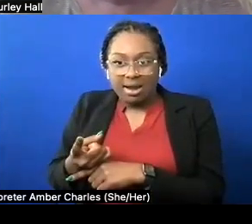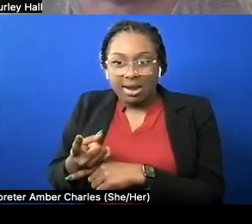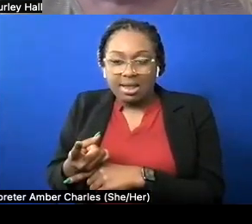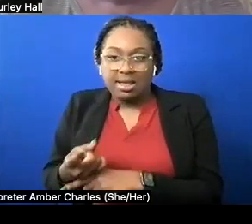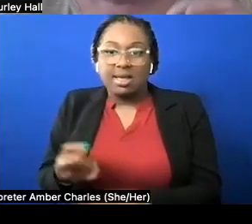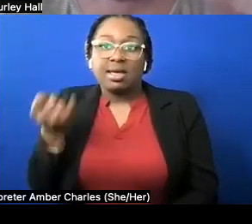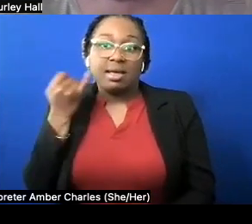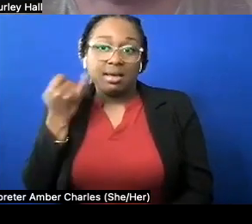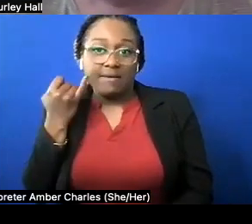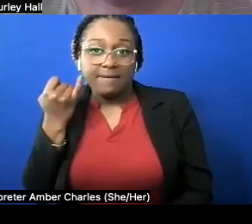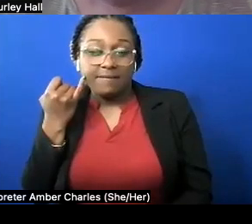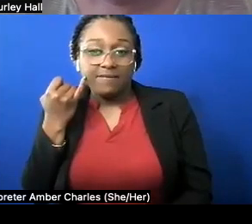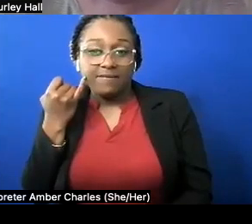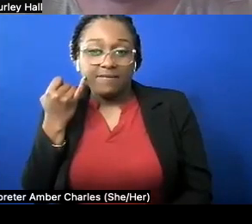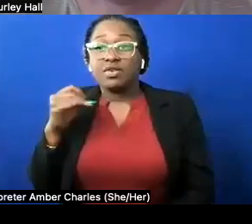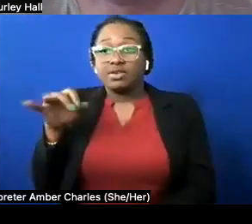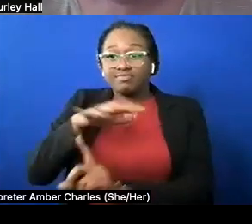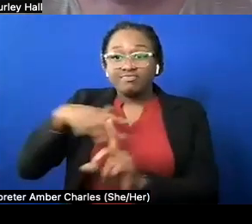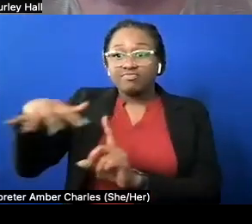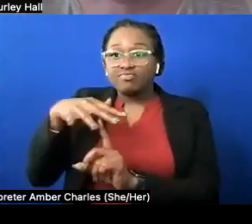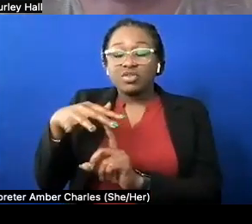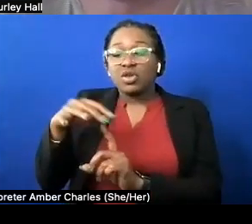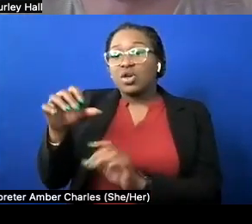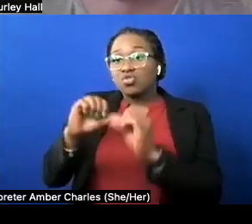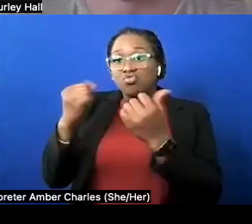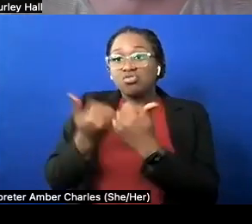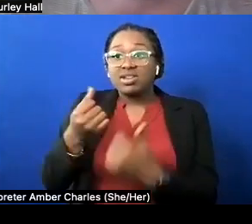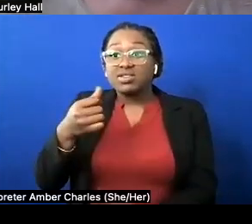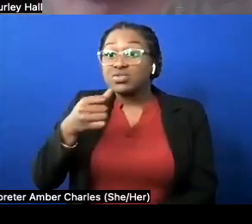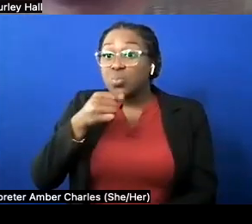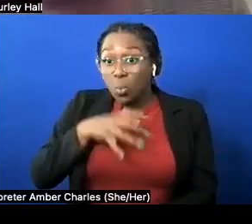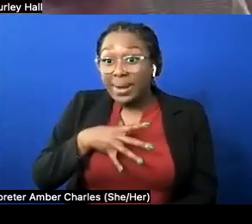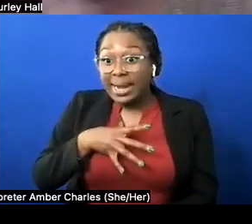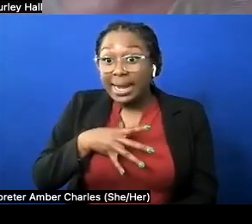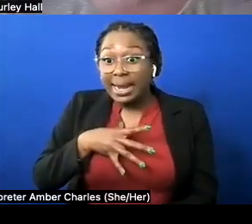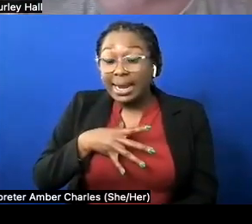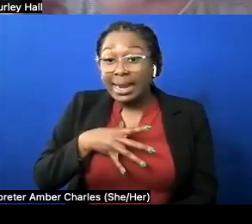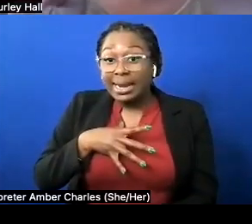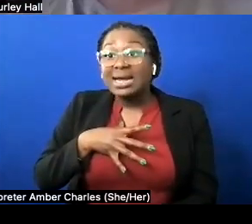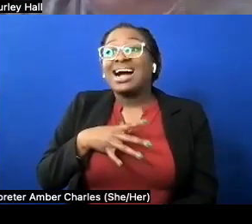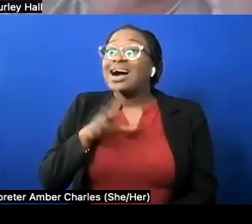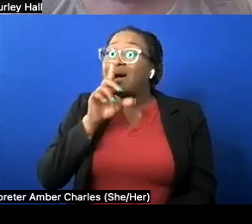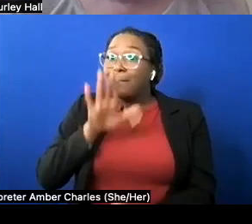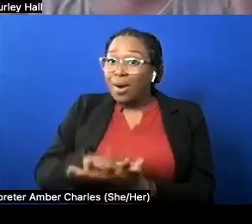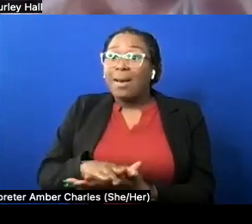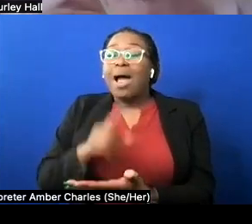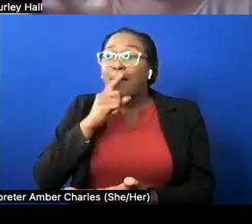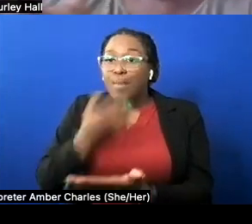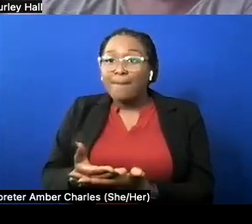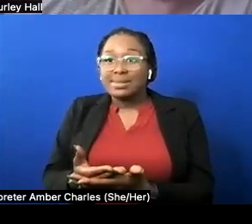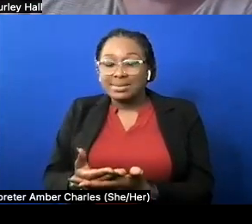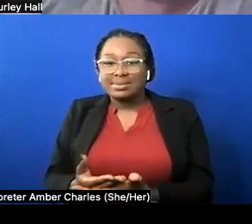If you have been socialized at any point in your life as a woman, I can guarantee that you have had